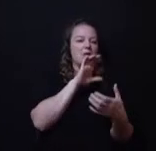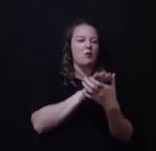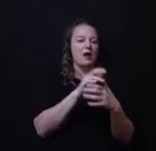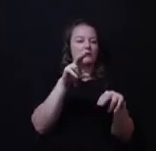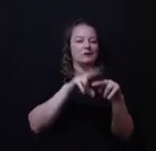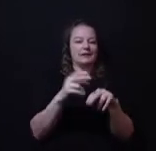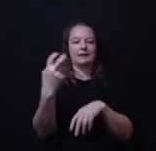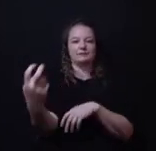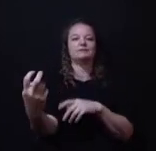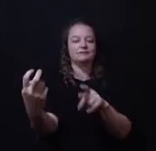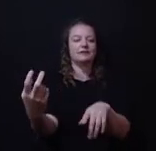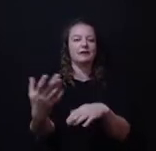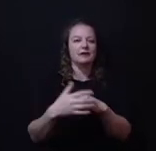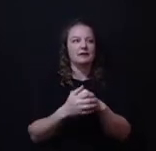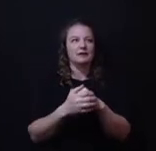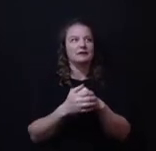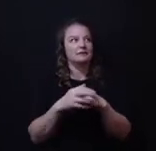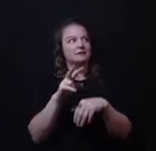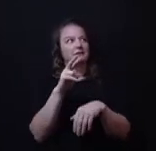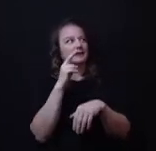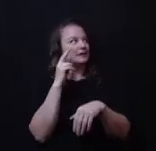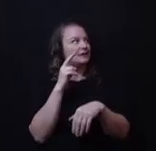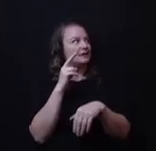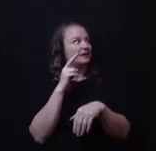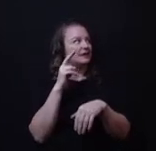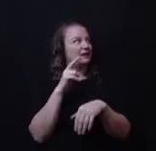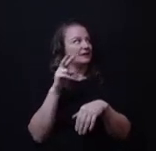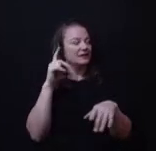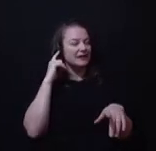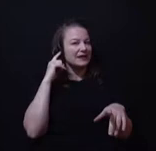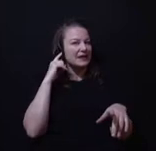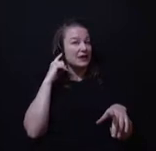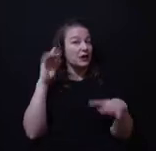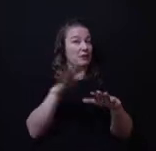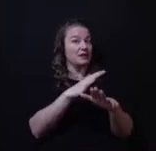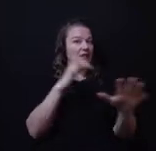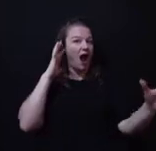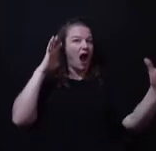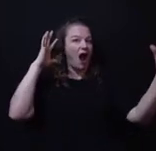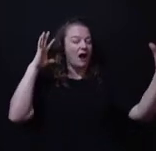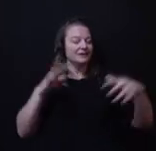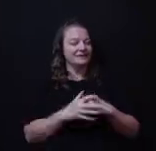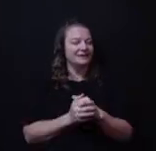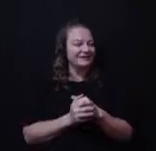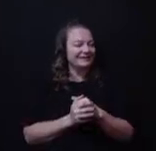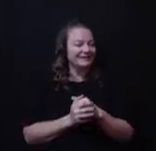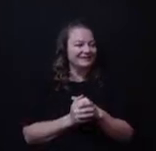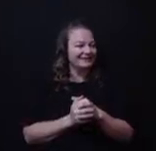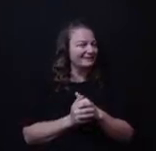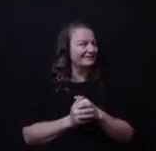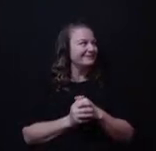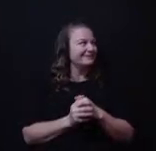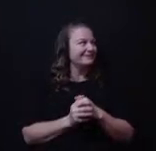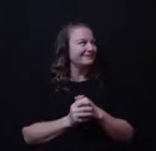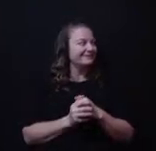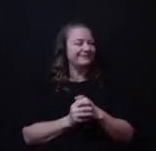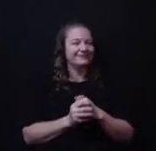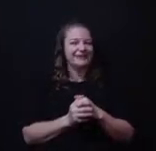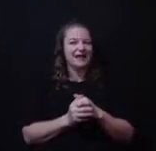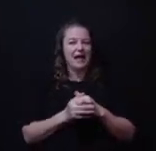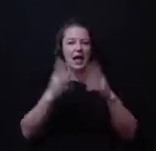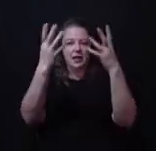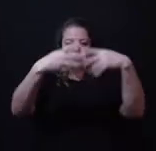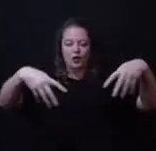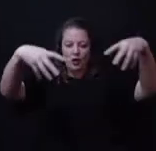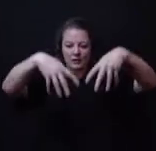And we heard, da, da, da, da, da, da, da, da, da, right there. The curtain came up.